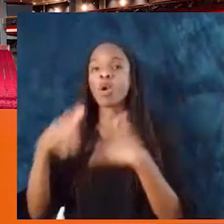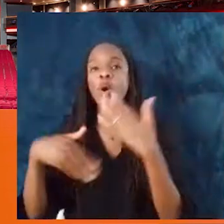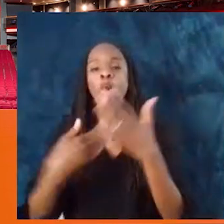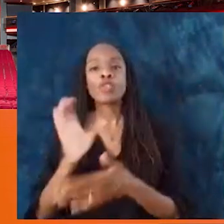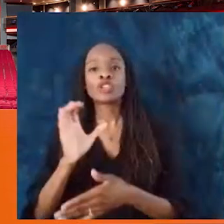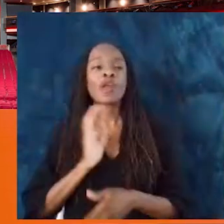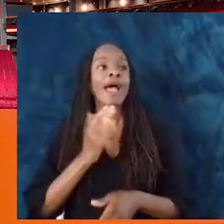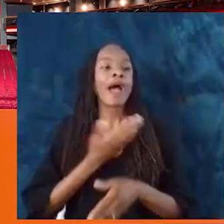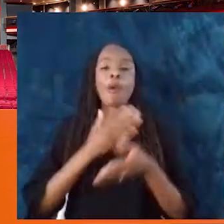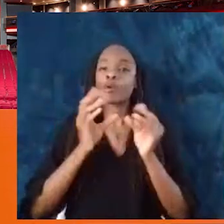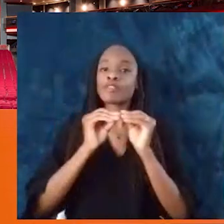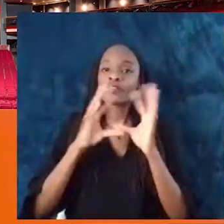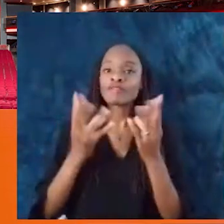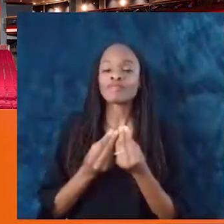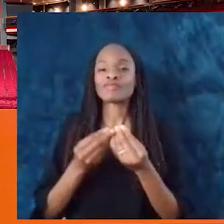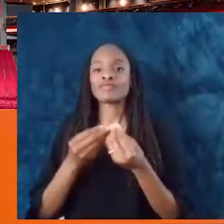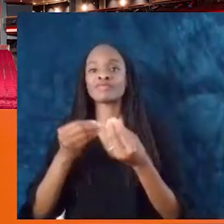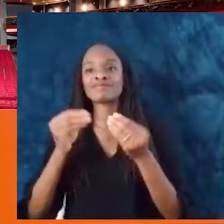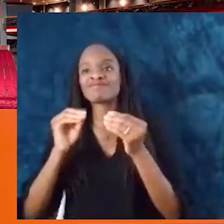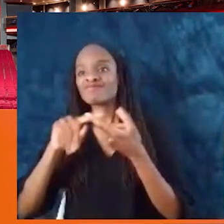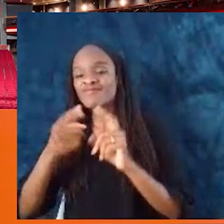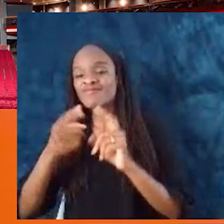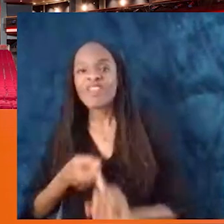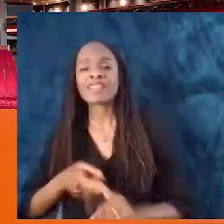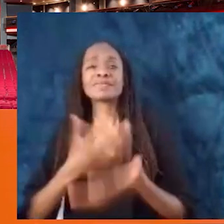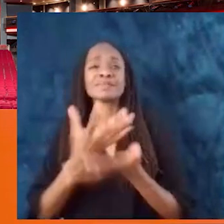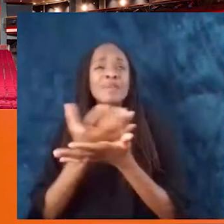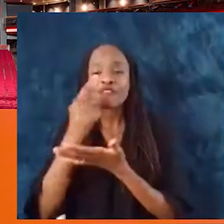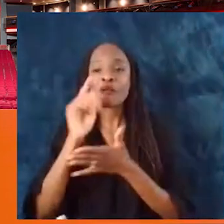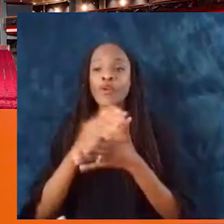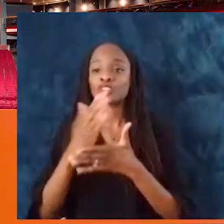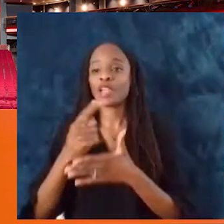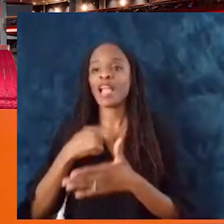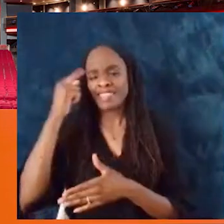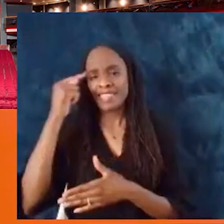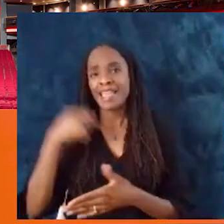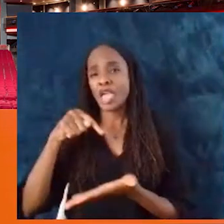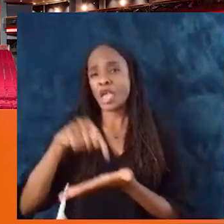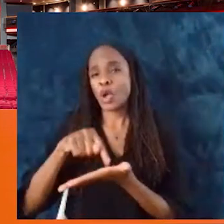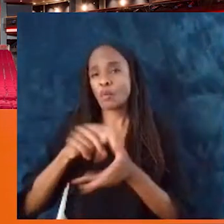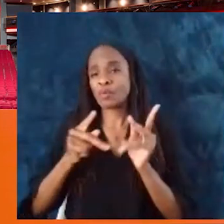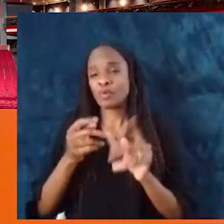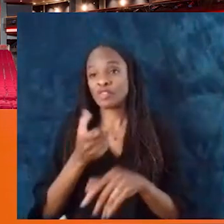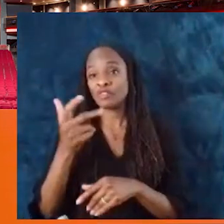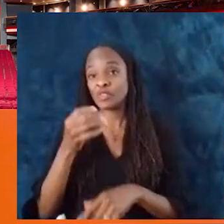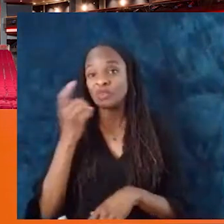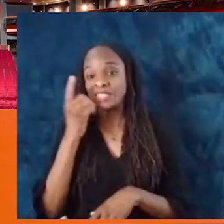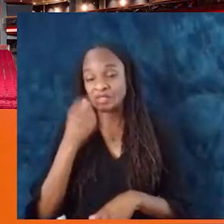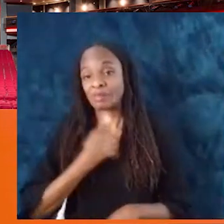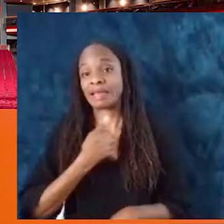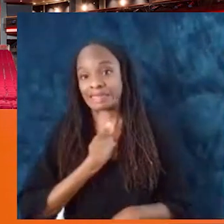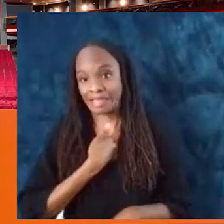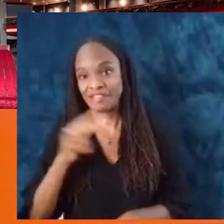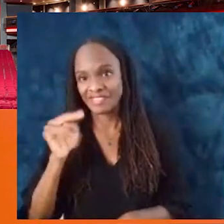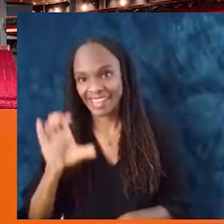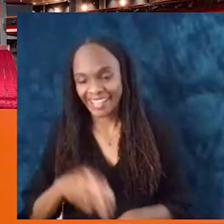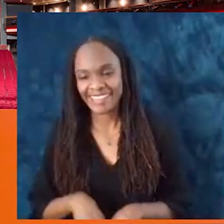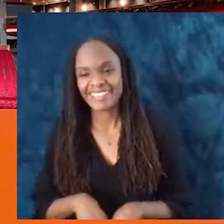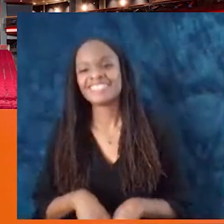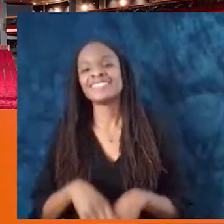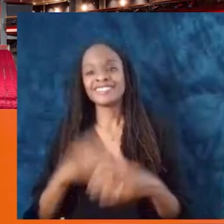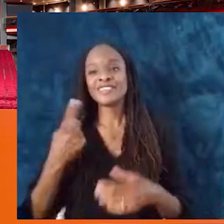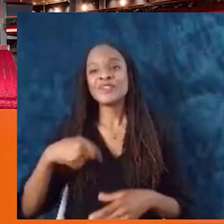families, you know, just, you know, begging for share. So I think I owe people a few dinners myself there, Nick. you know,